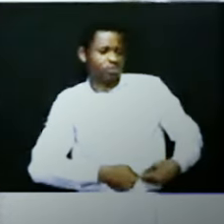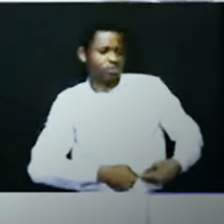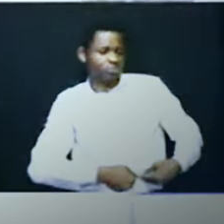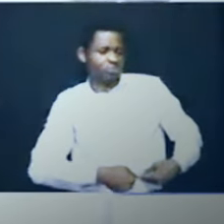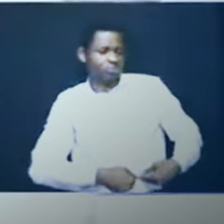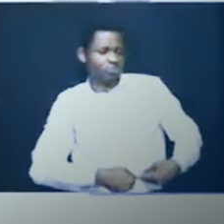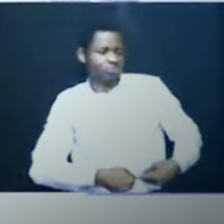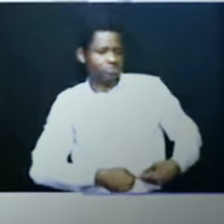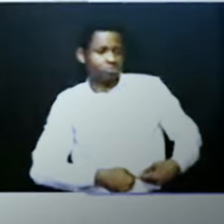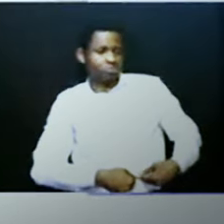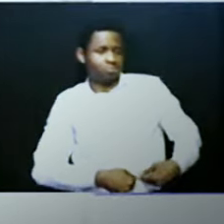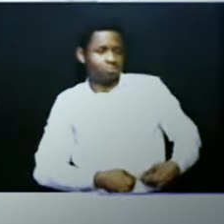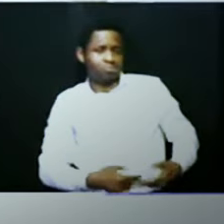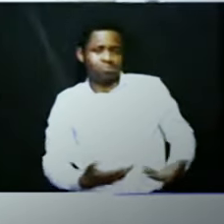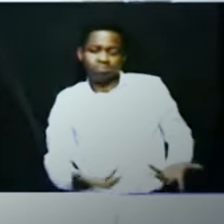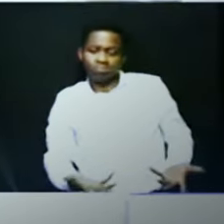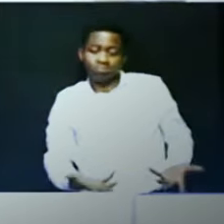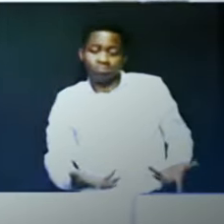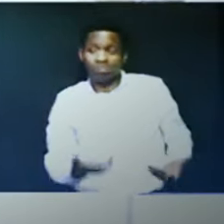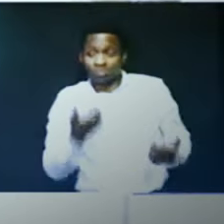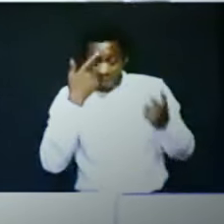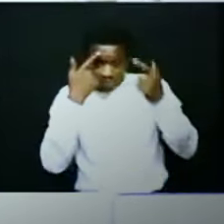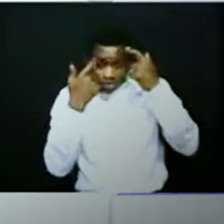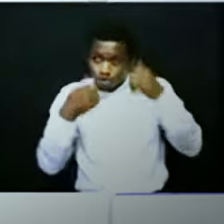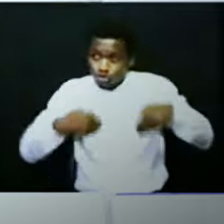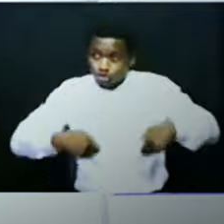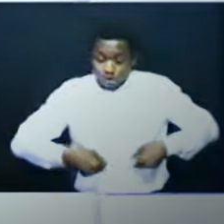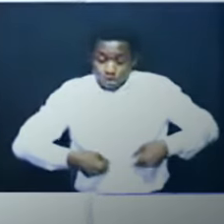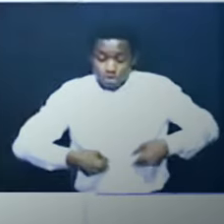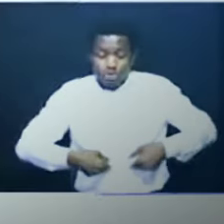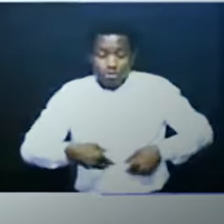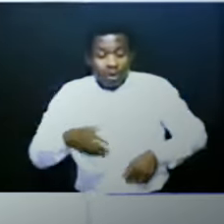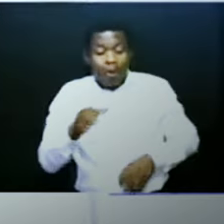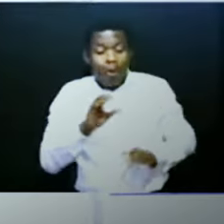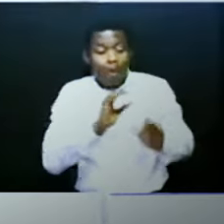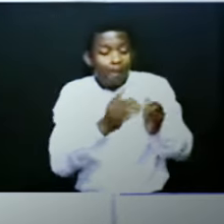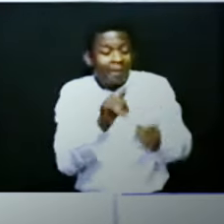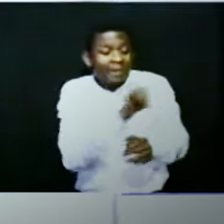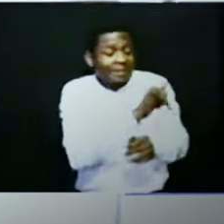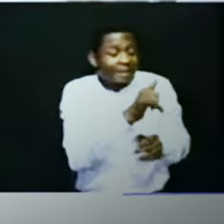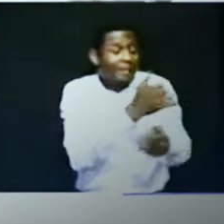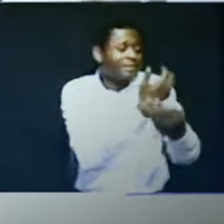Because slaves are supposed to live by observation, do this, do that, do